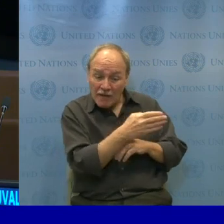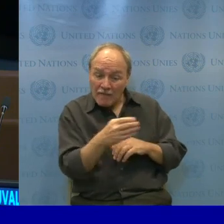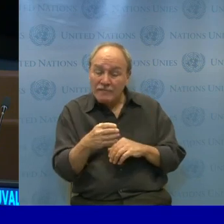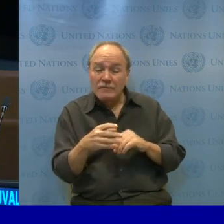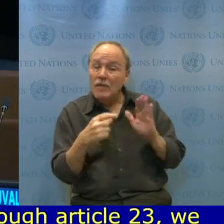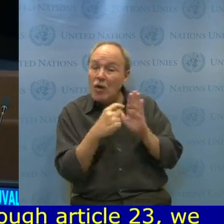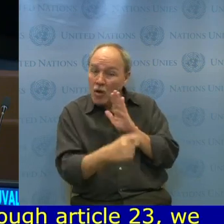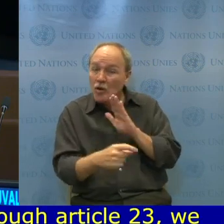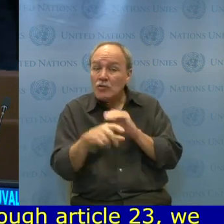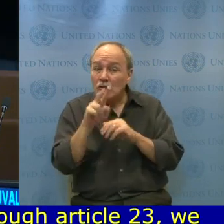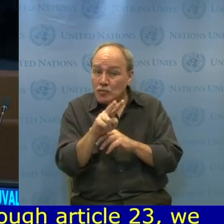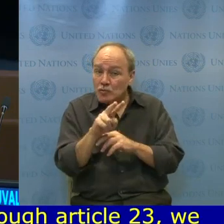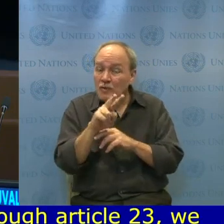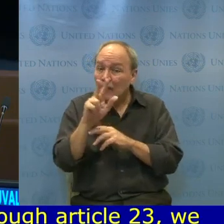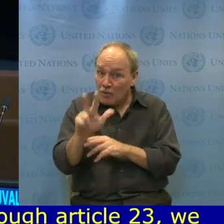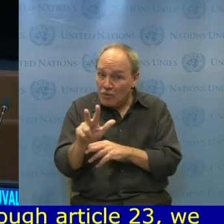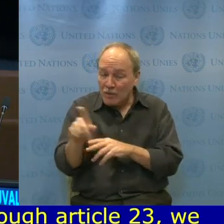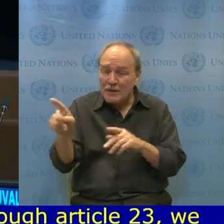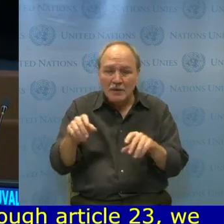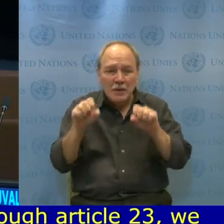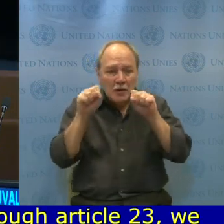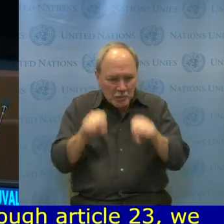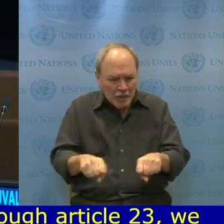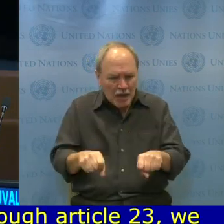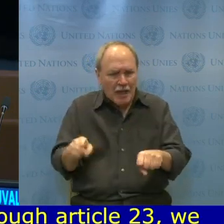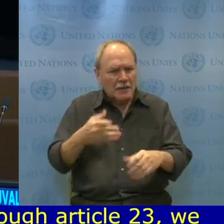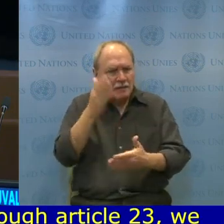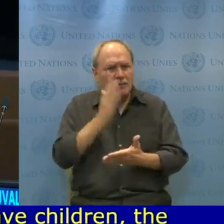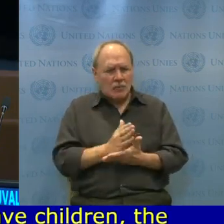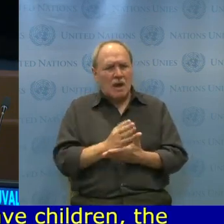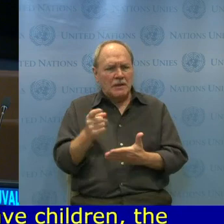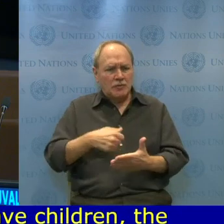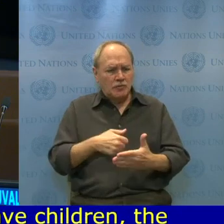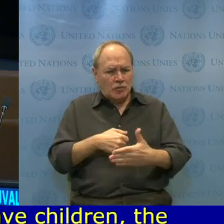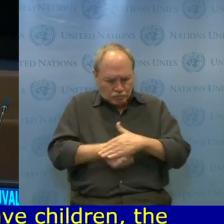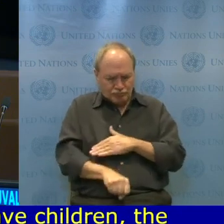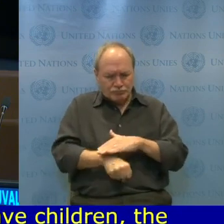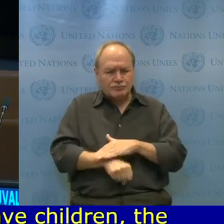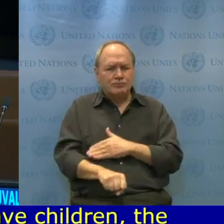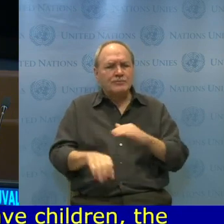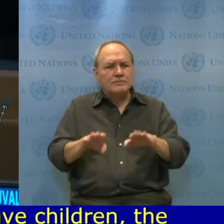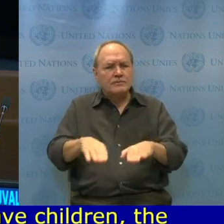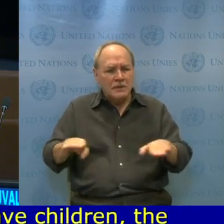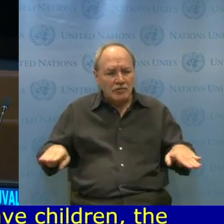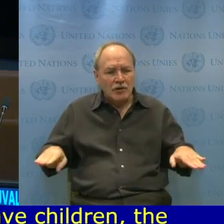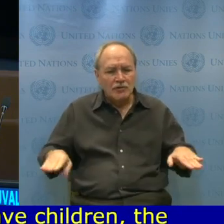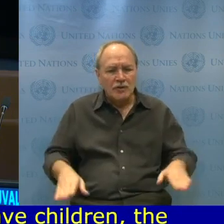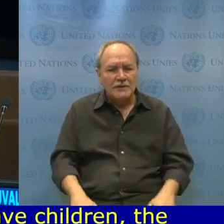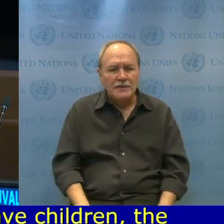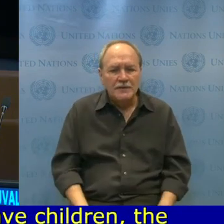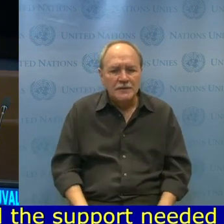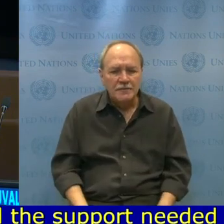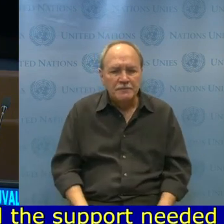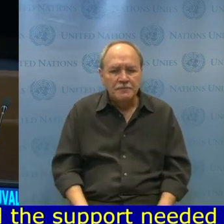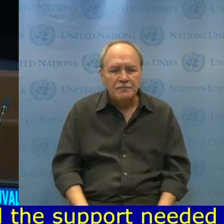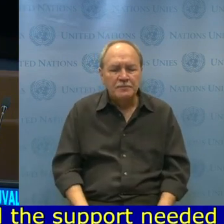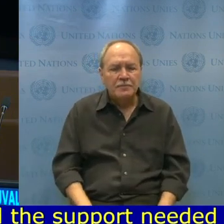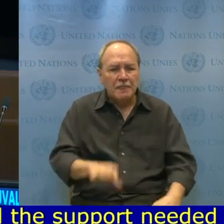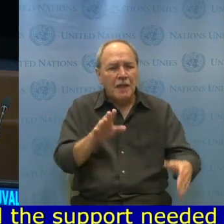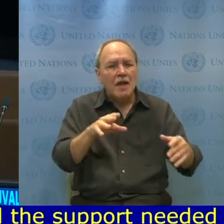support needed to give effect to these decisions, but it is all premised on the right to the best health available to us. These